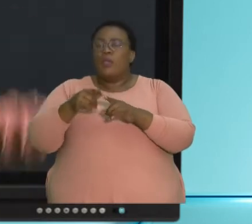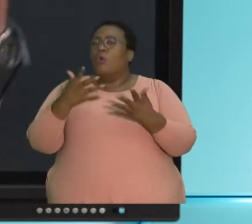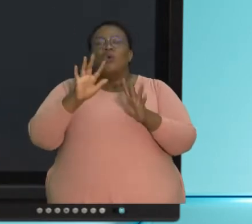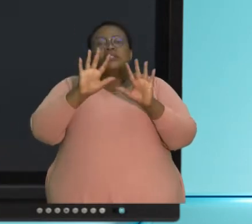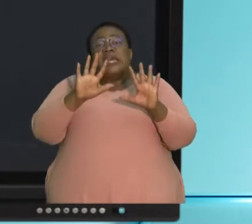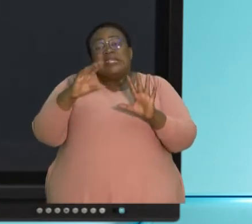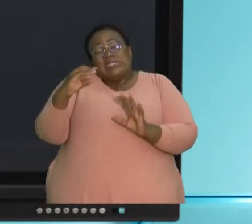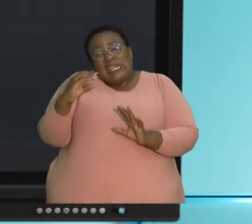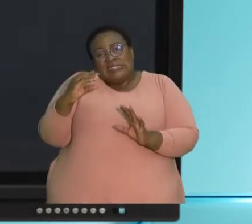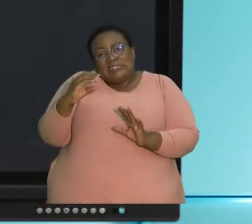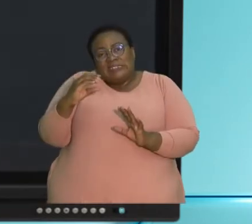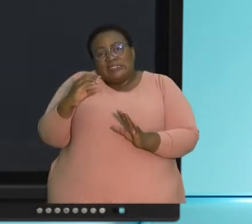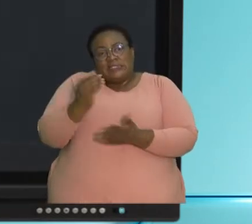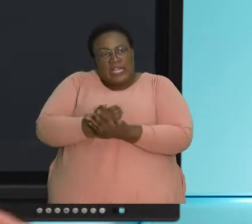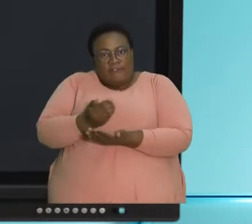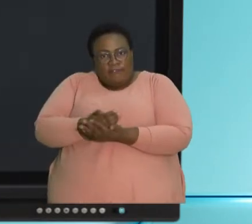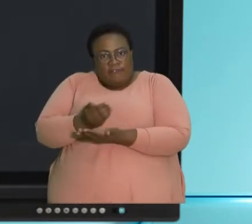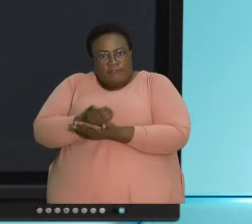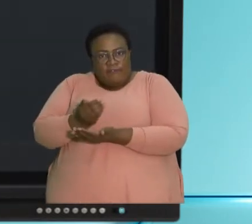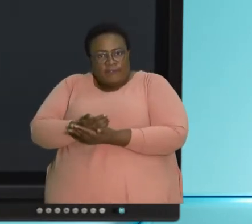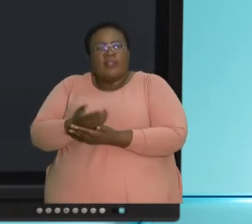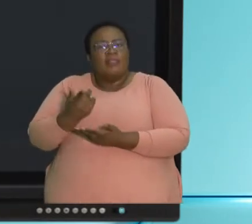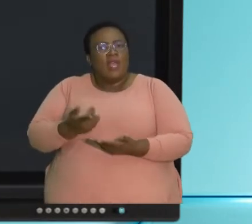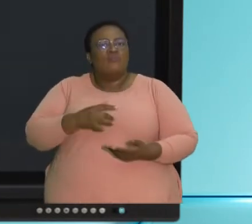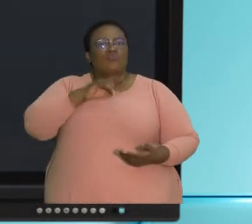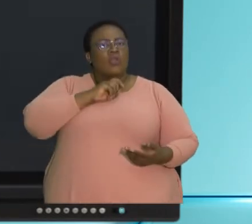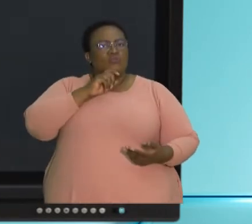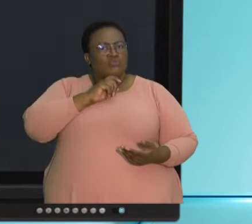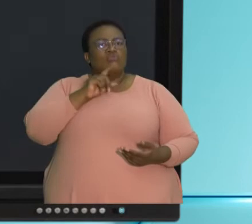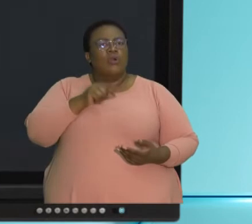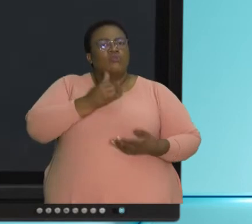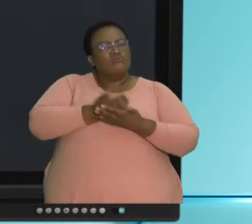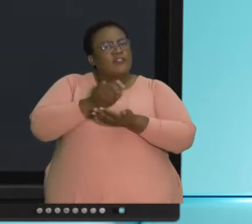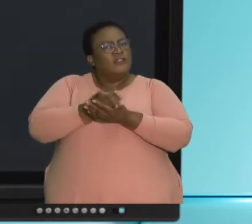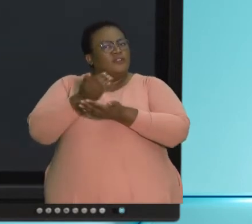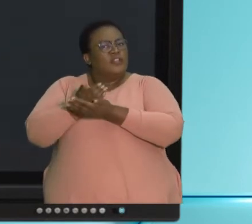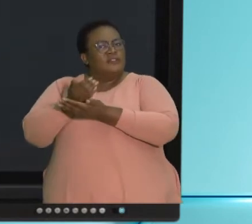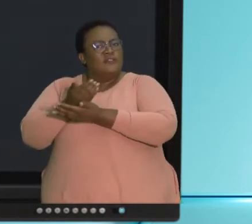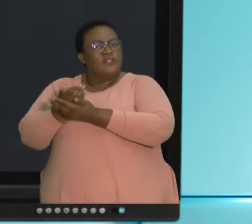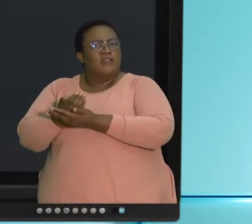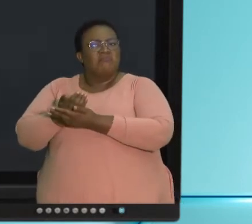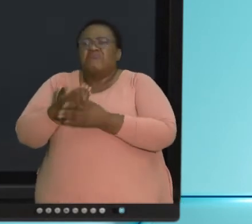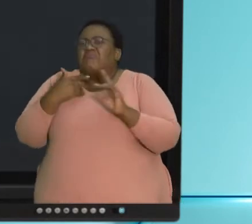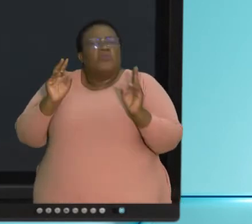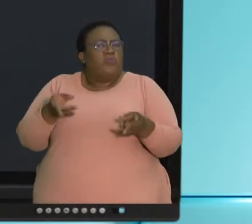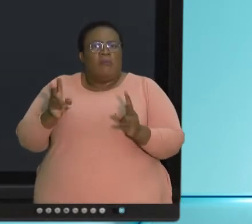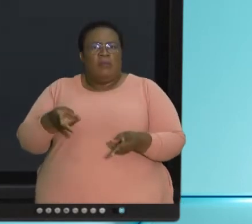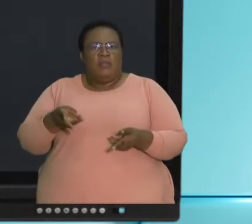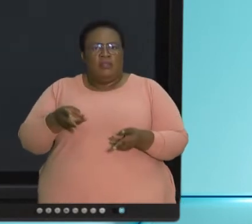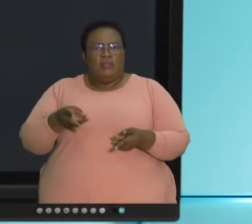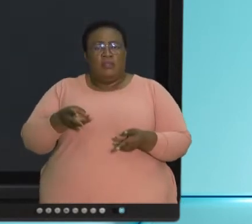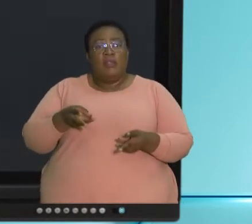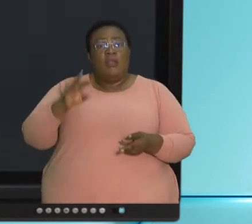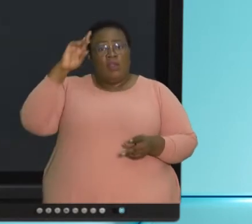cents, just so that you can get into the habit of saving. And remember, all of this does not constitute as